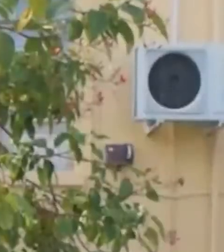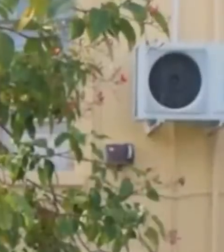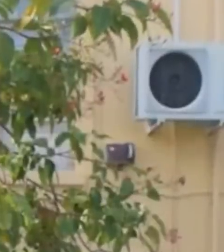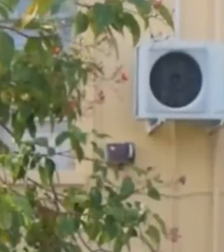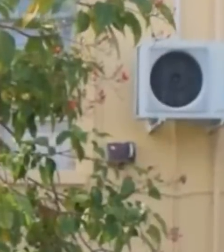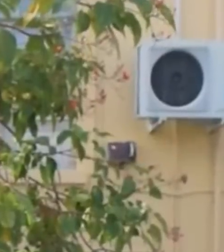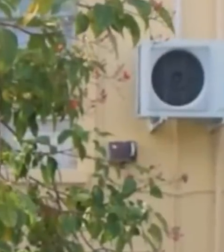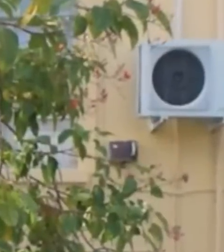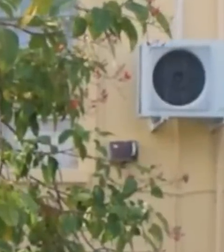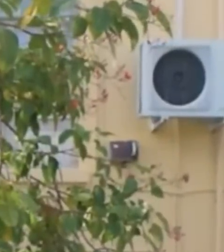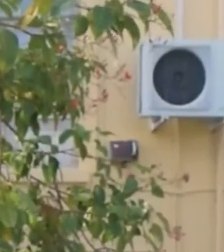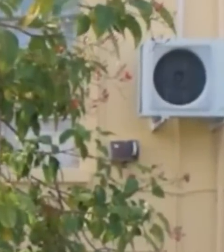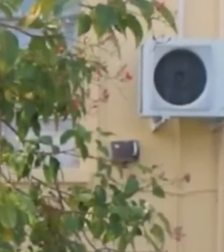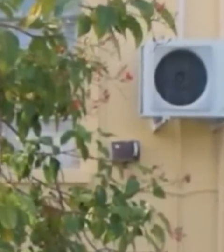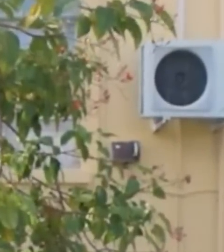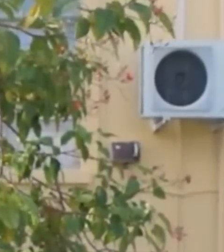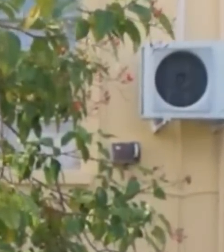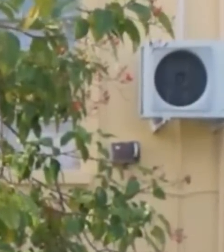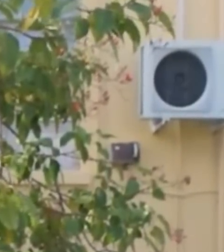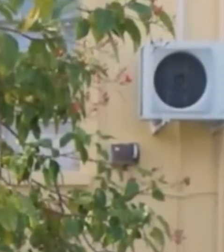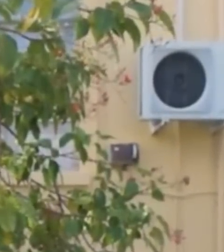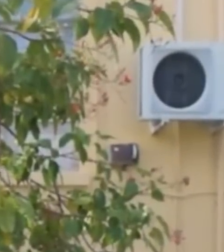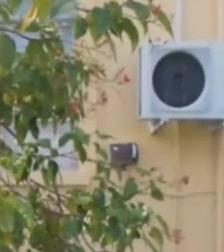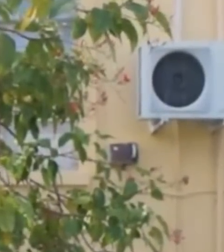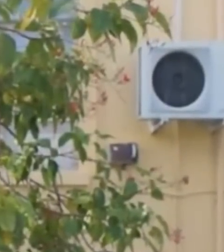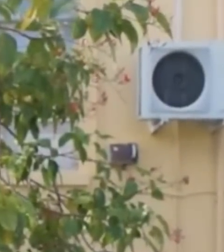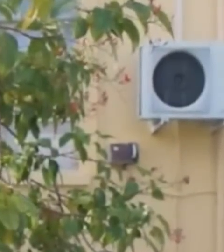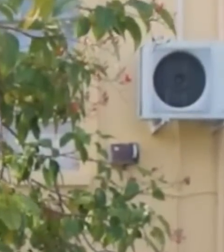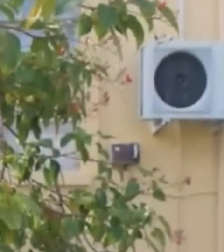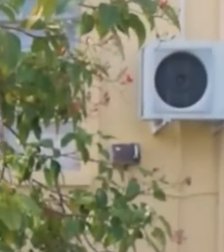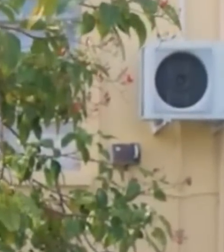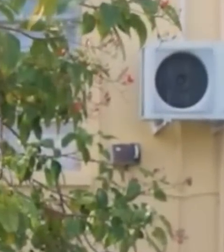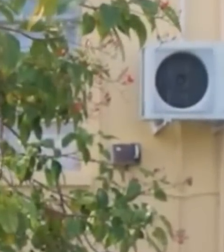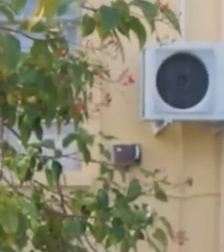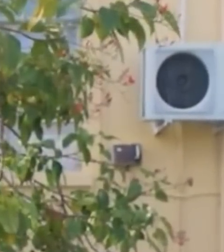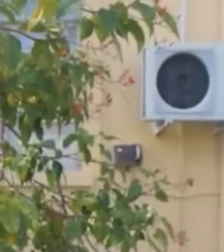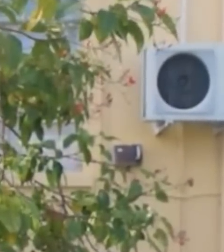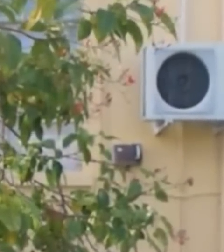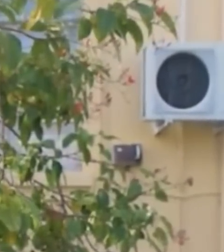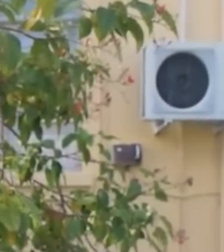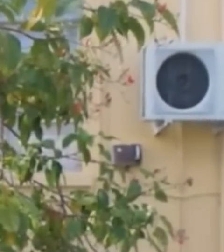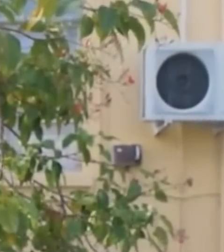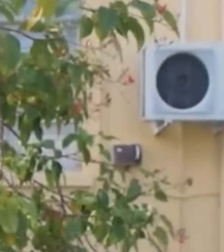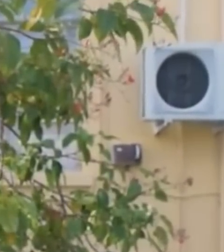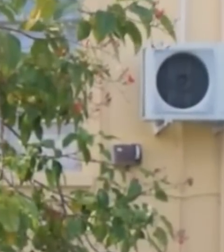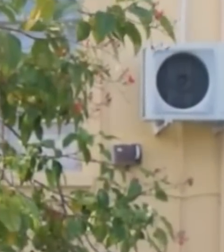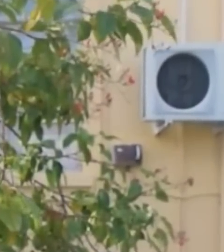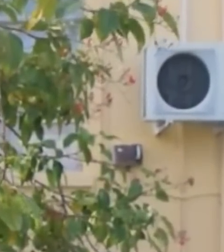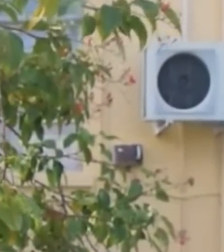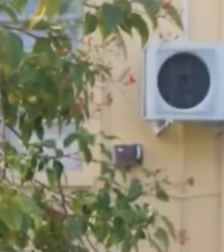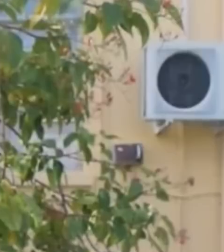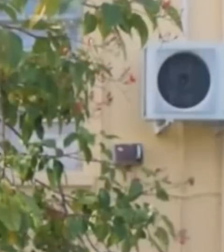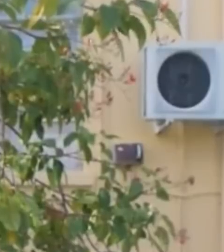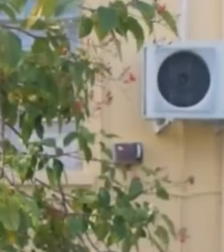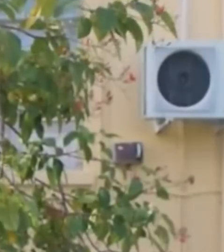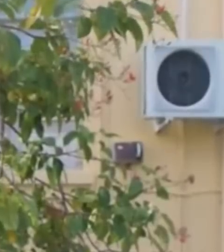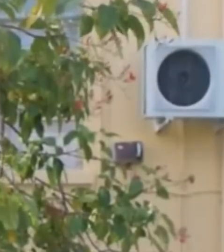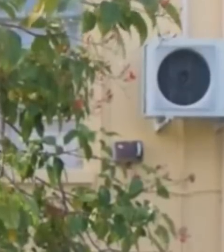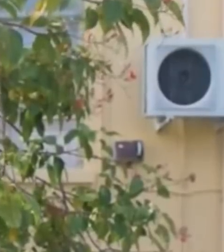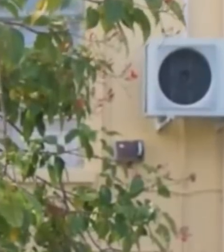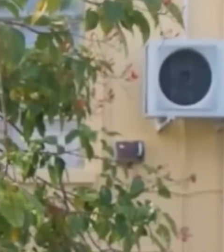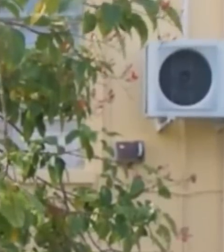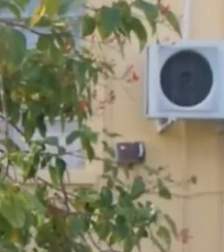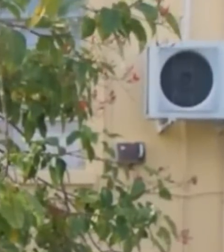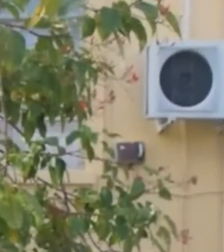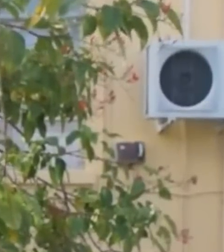So far we are coping, but we kind of strain the resources as in PPE, the guns, the gloves,